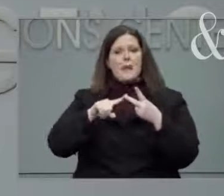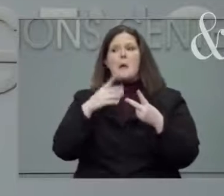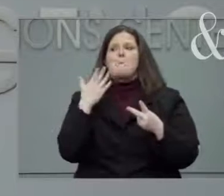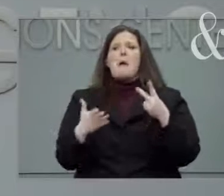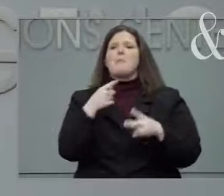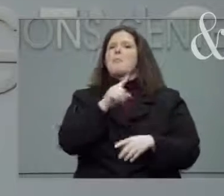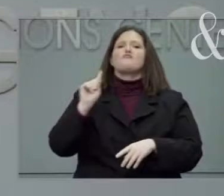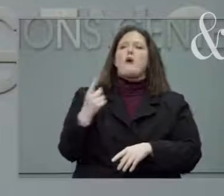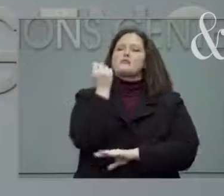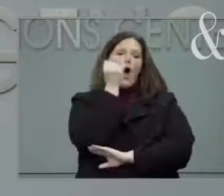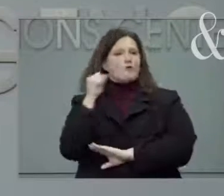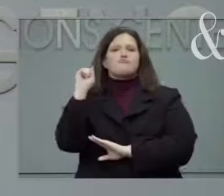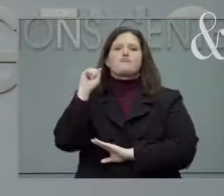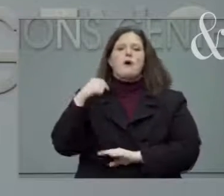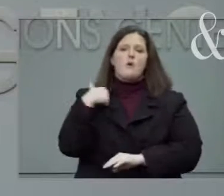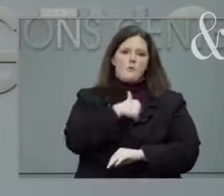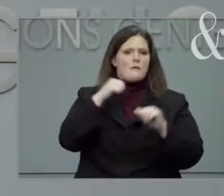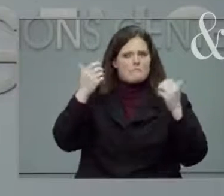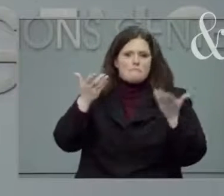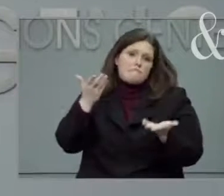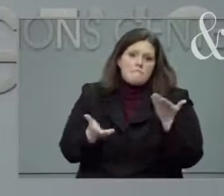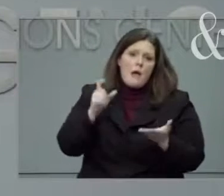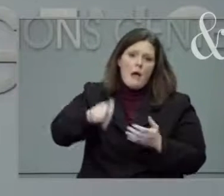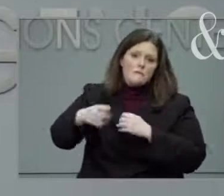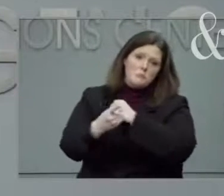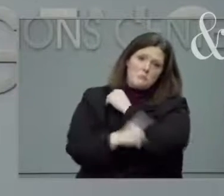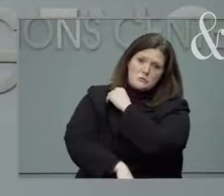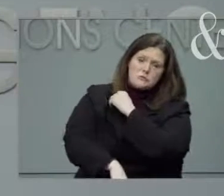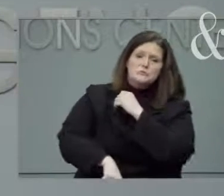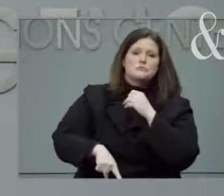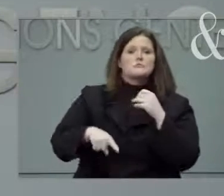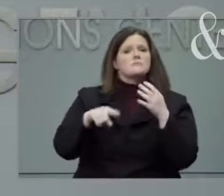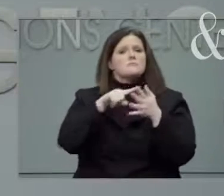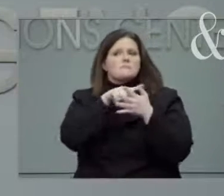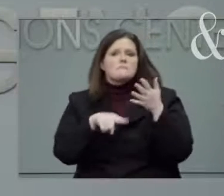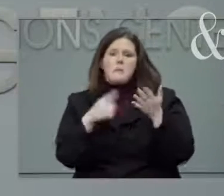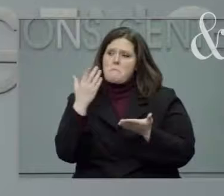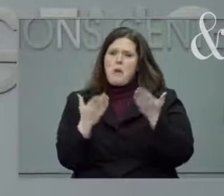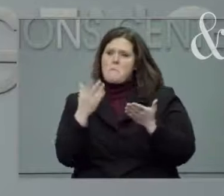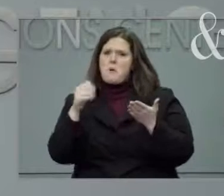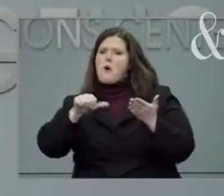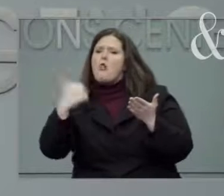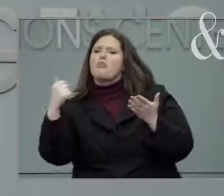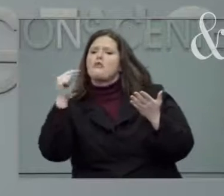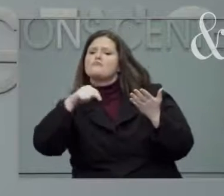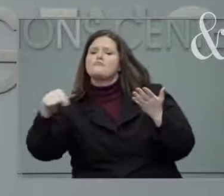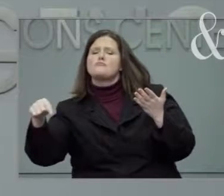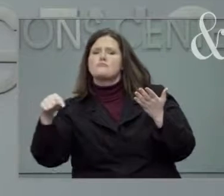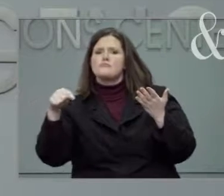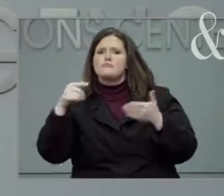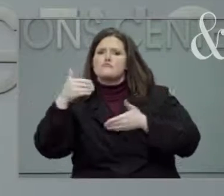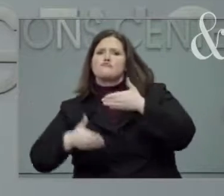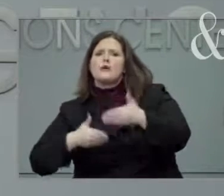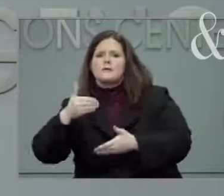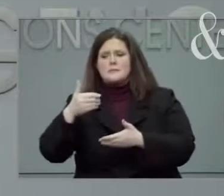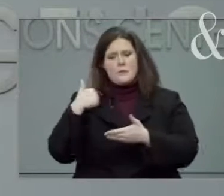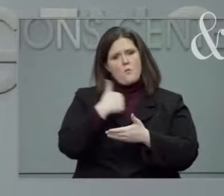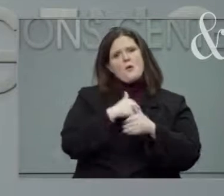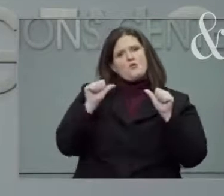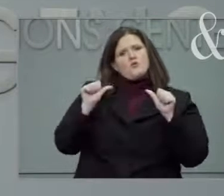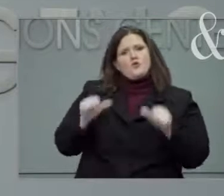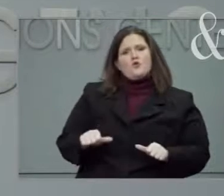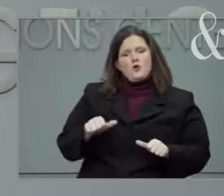medicine, pharmacy, nursing, and others to make sure if there's any other additional action that needs to be taken, that we